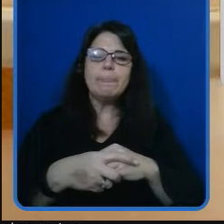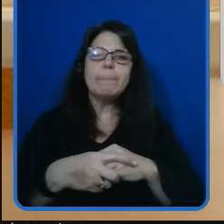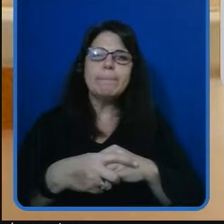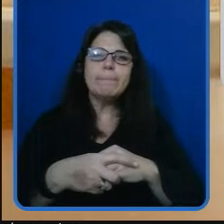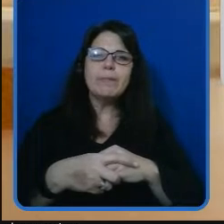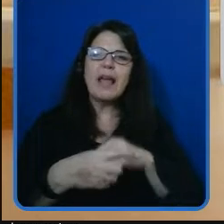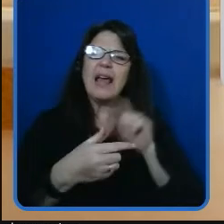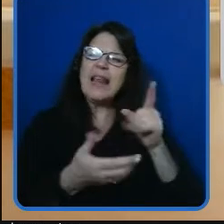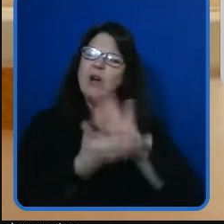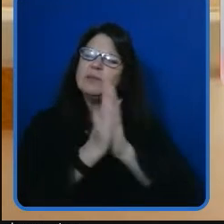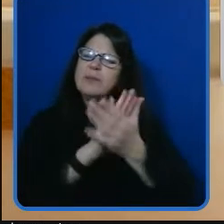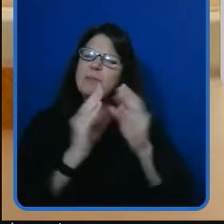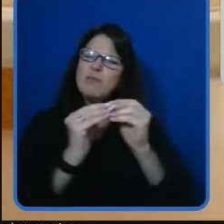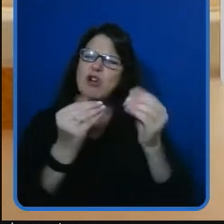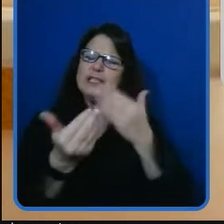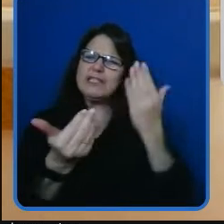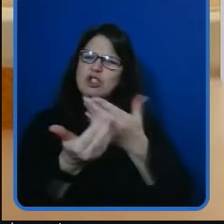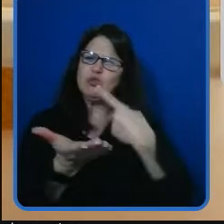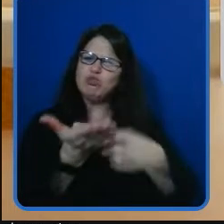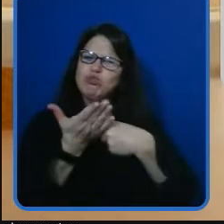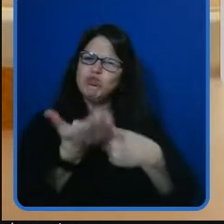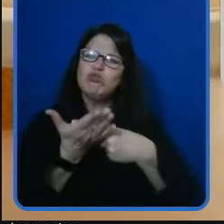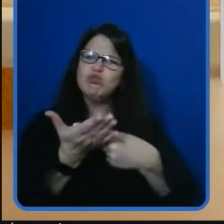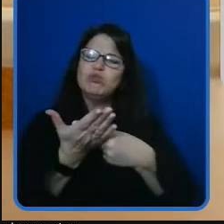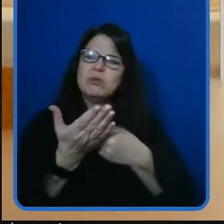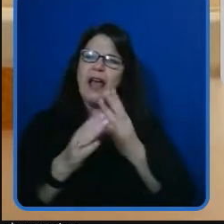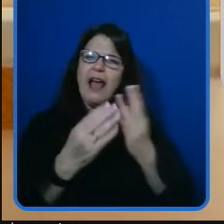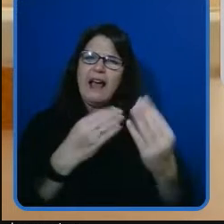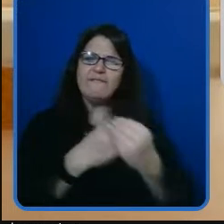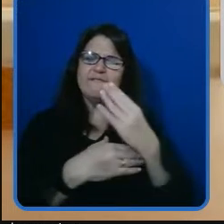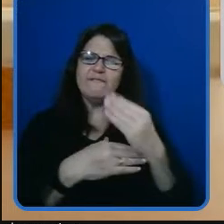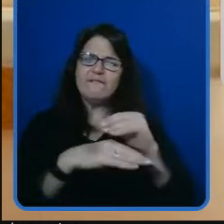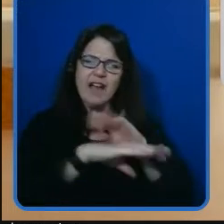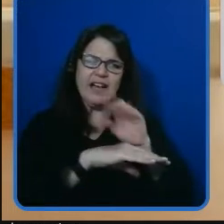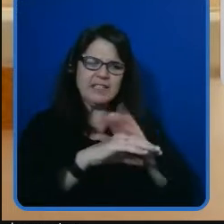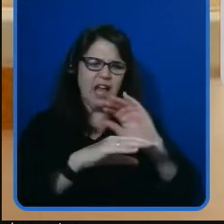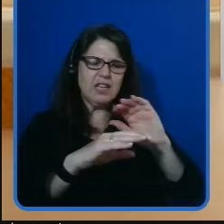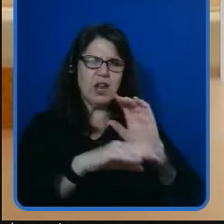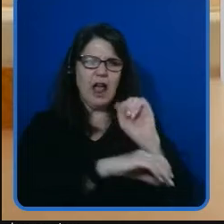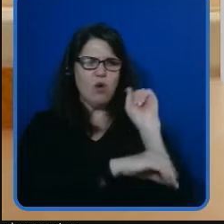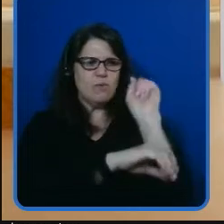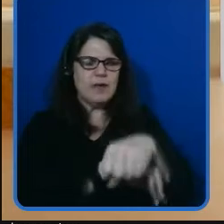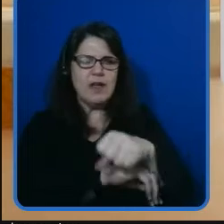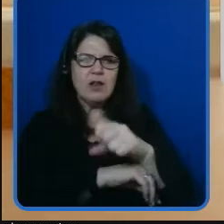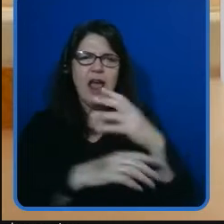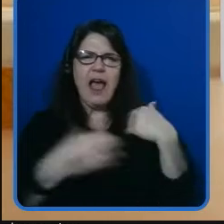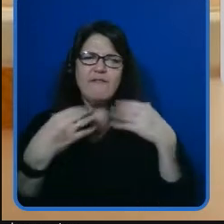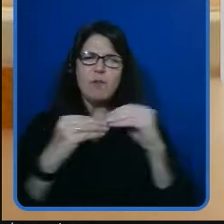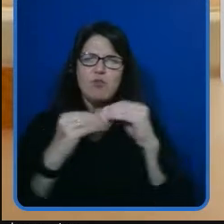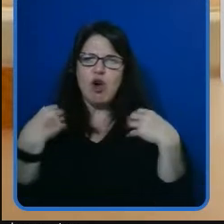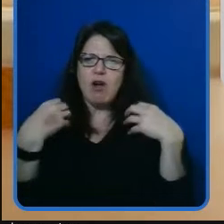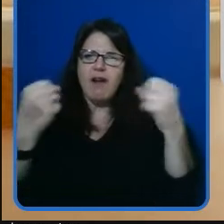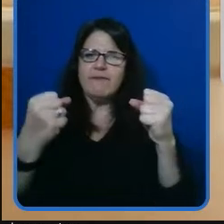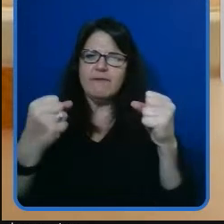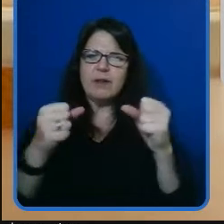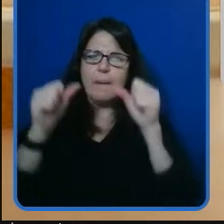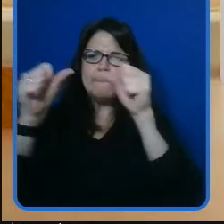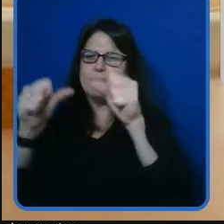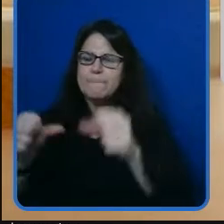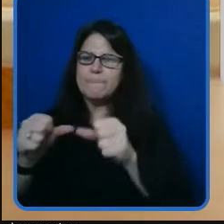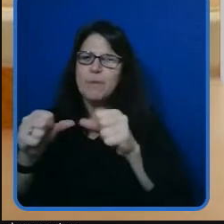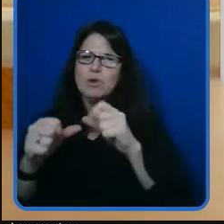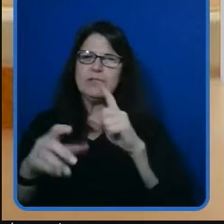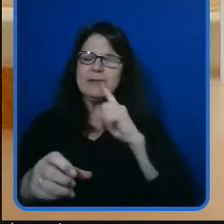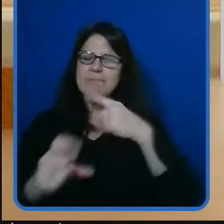about. Advice on overcoming it includes having more confidence, posting affirming statements around your desk,